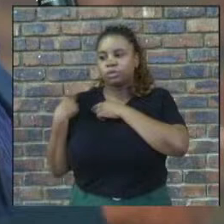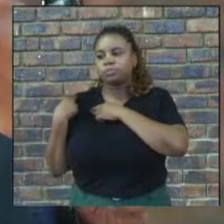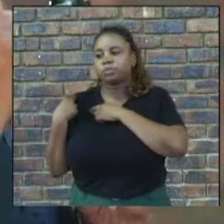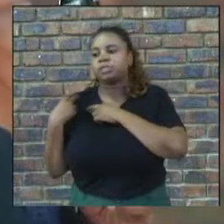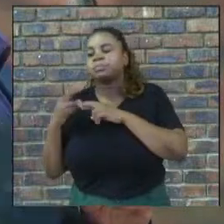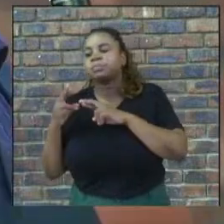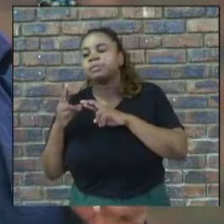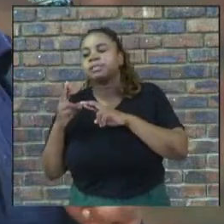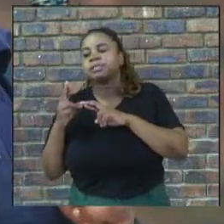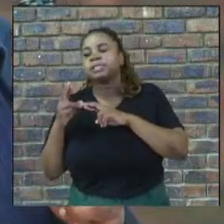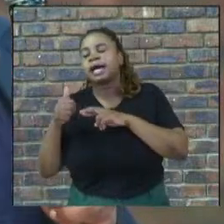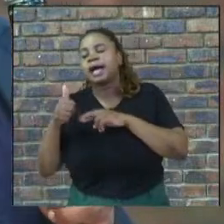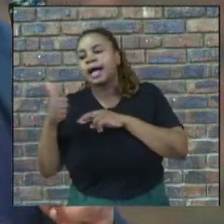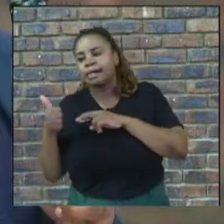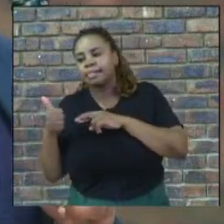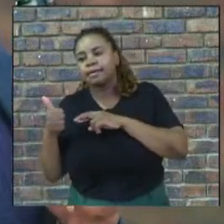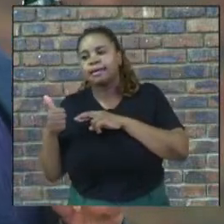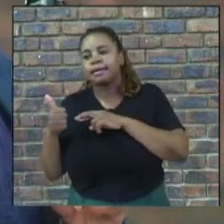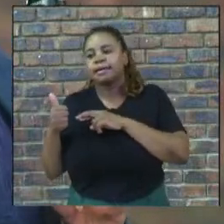go out into the market,